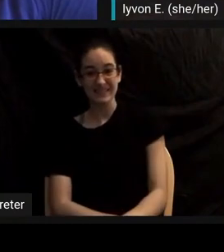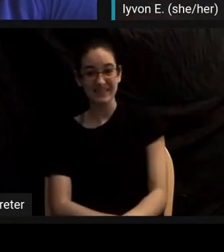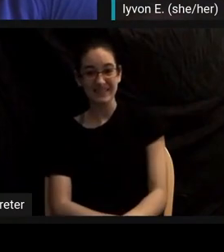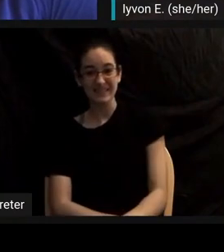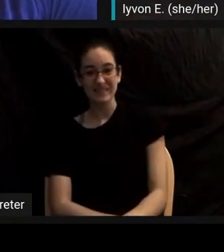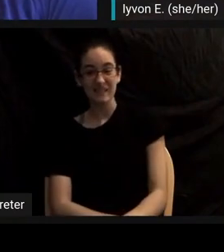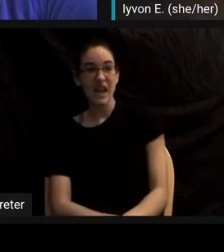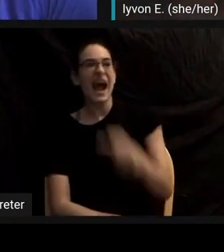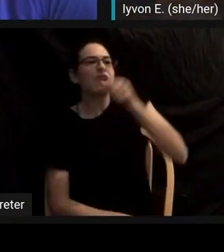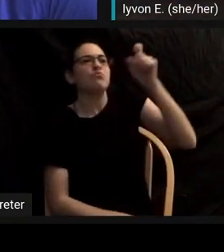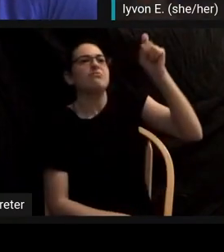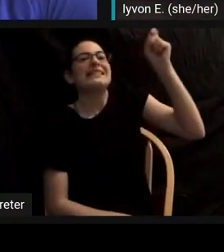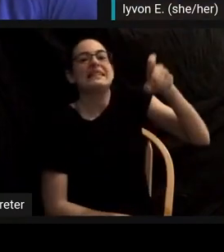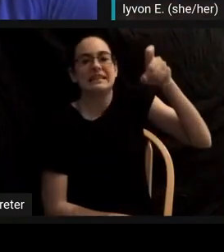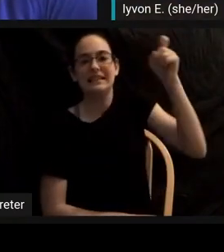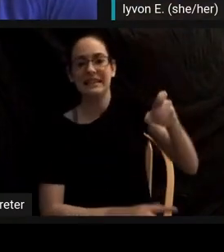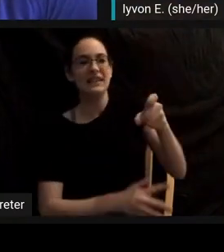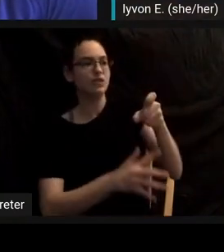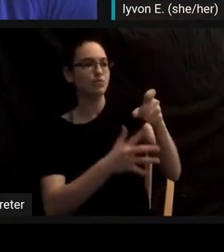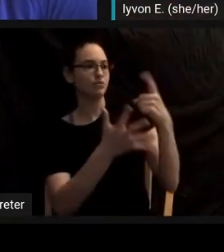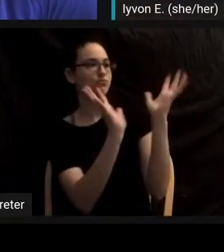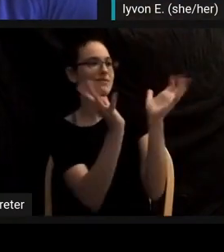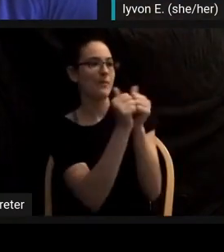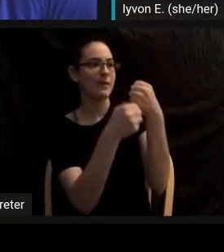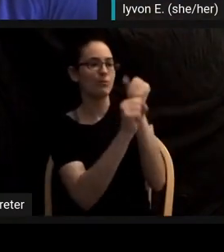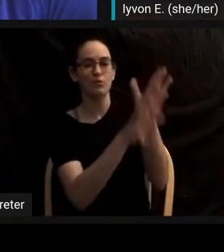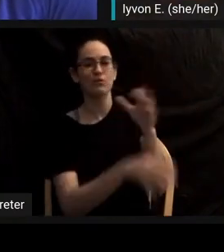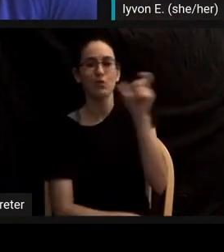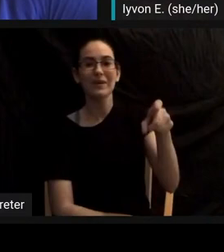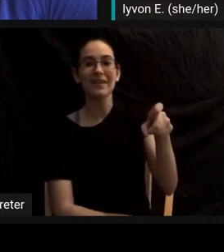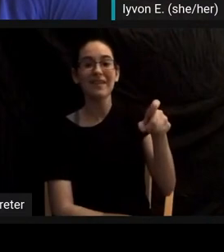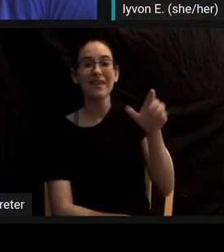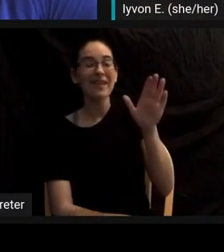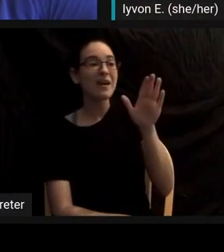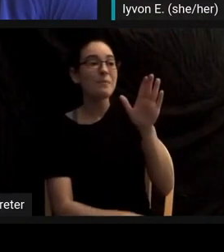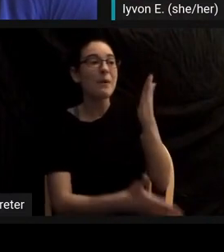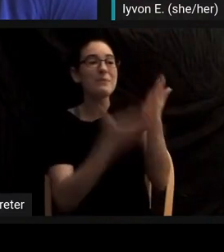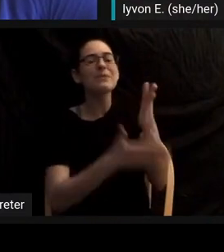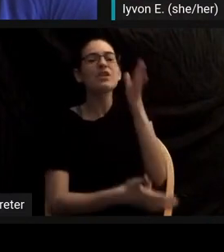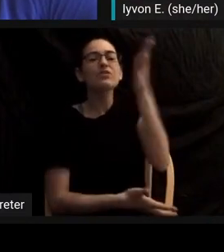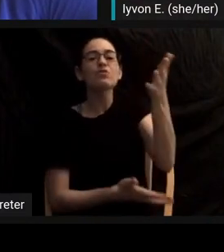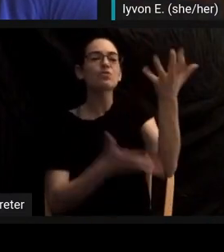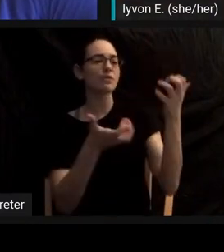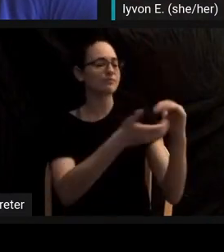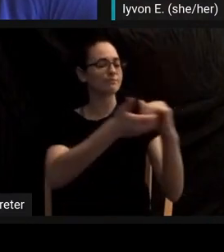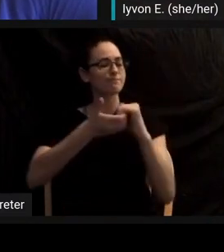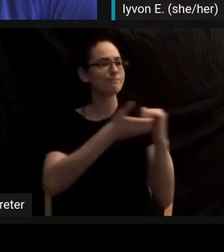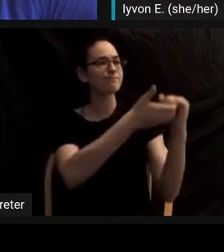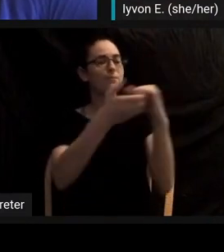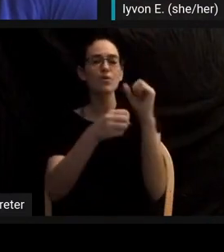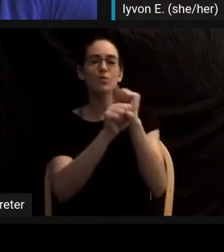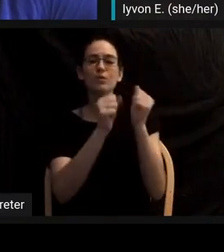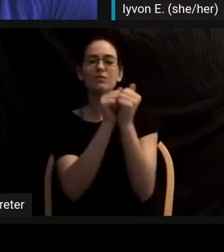these producers. You know, we all do radically different things. But there might be a point where we might want to collaborate. There might be a point where